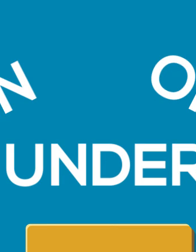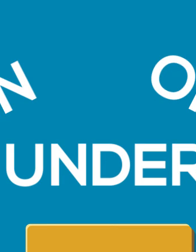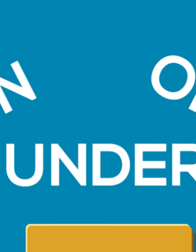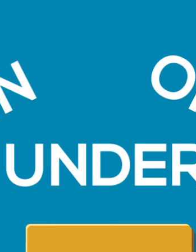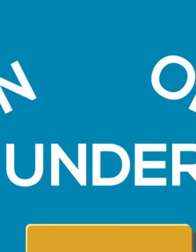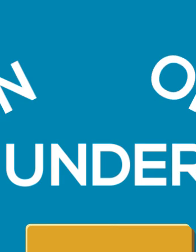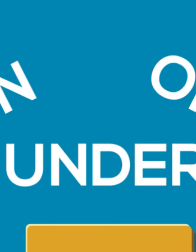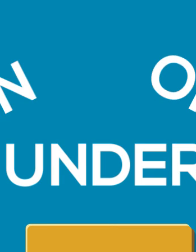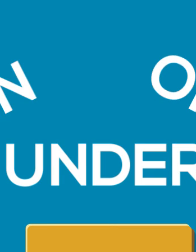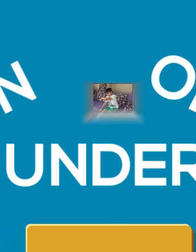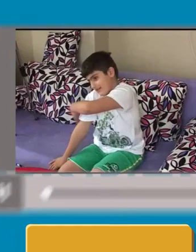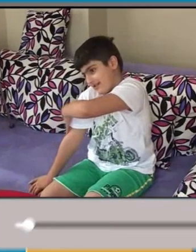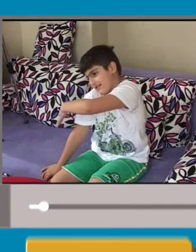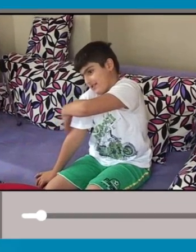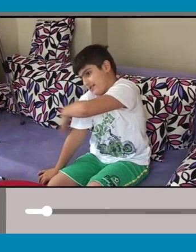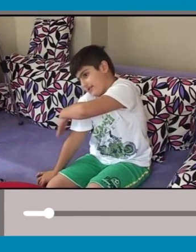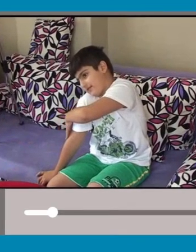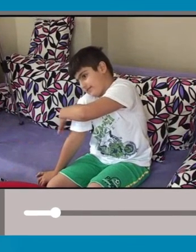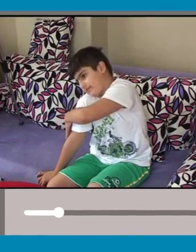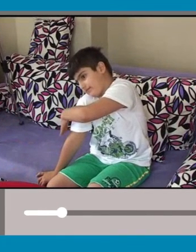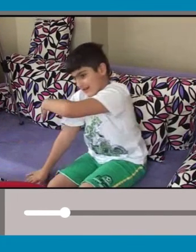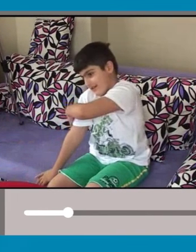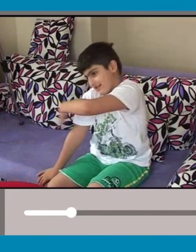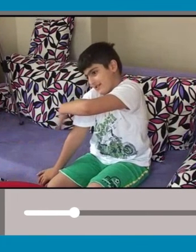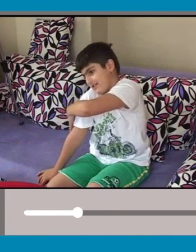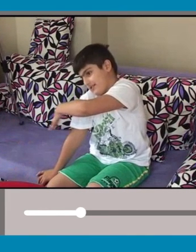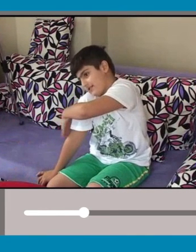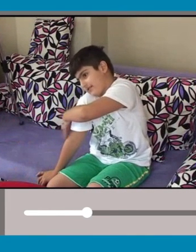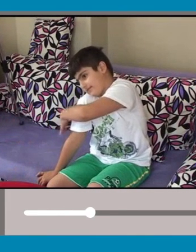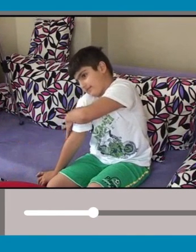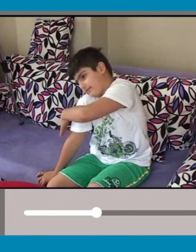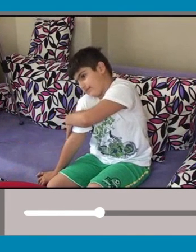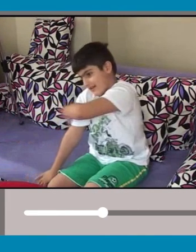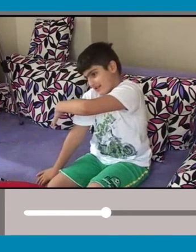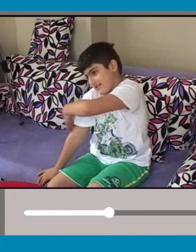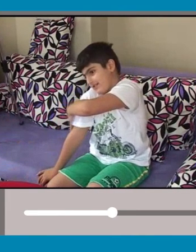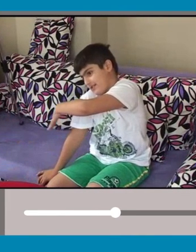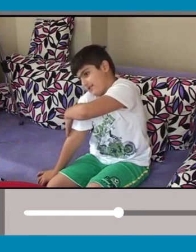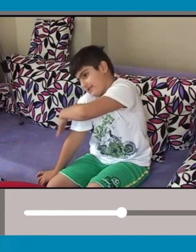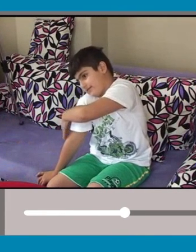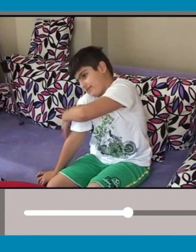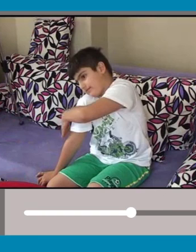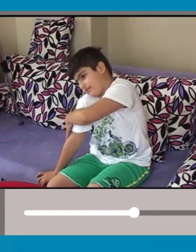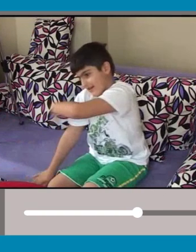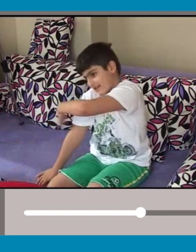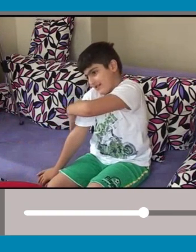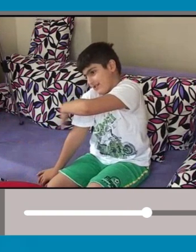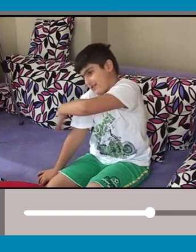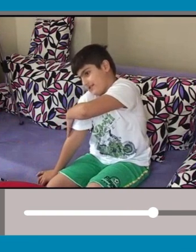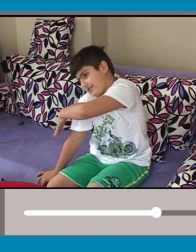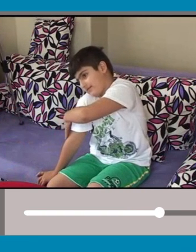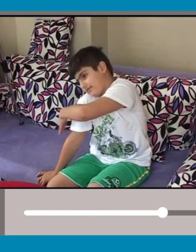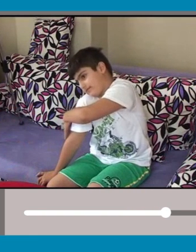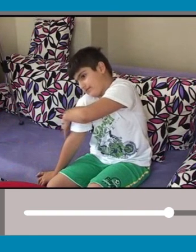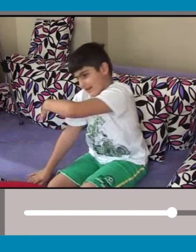signing children were found to express left-right at a younger age when compared to speaking children.